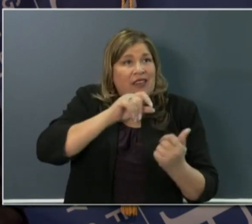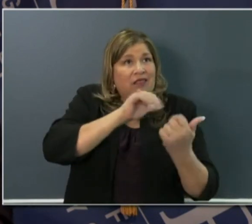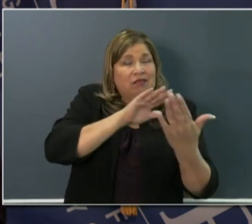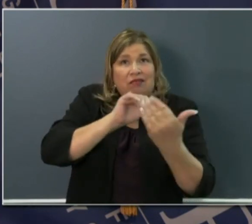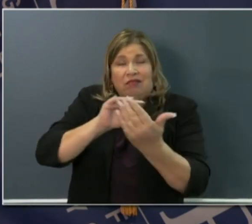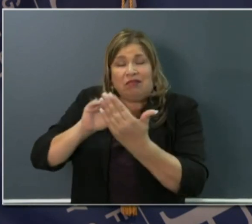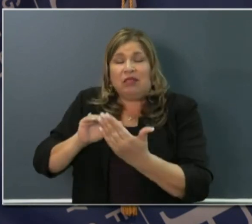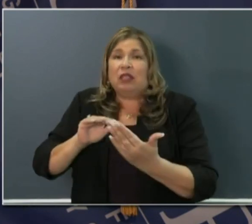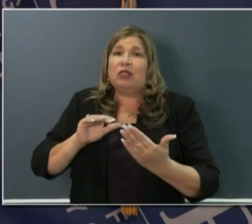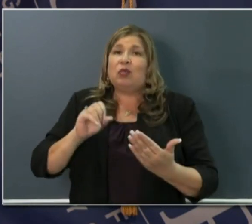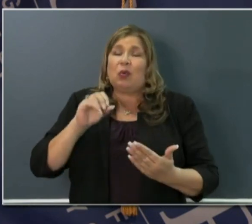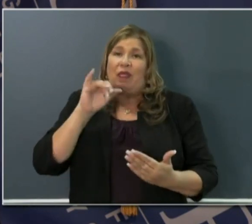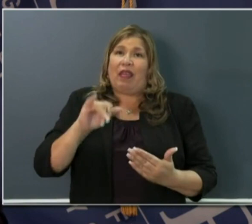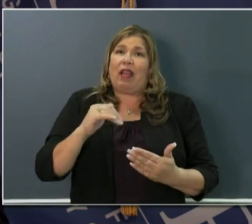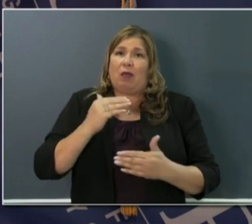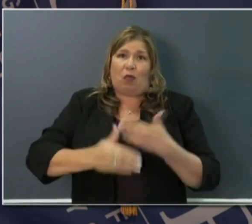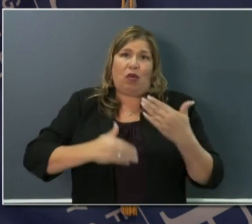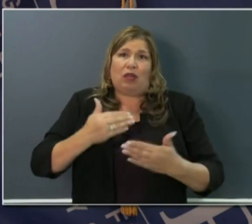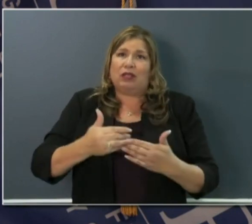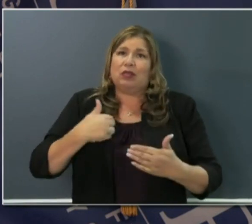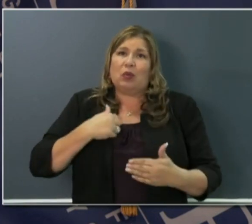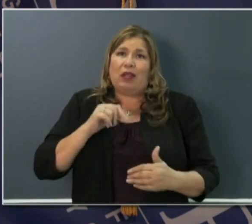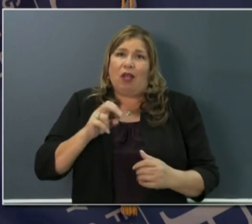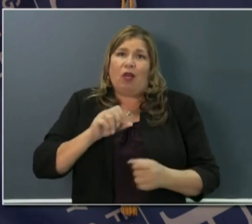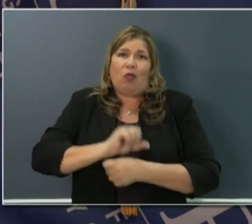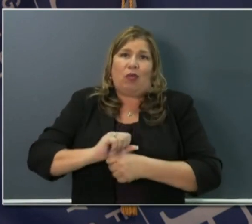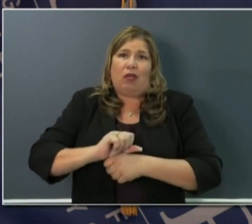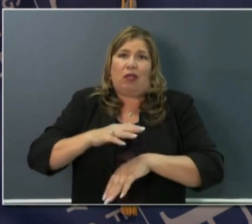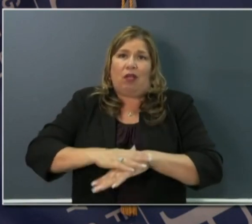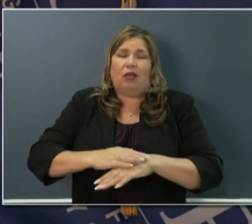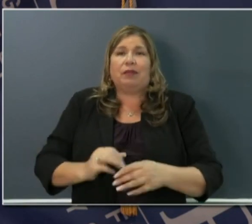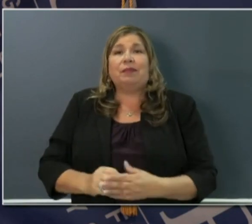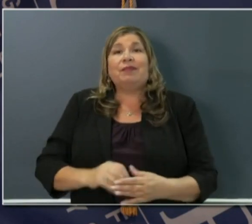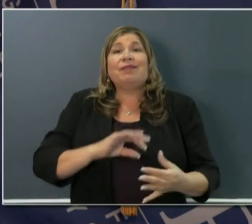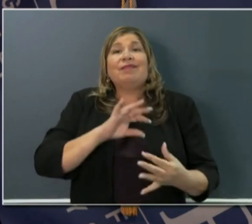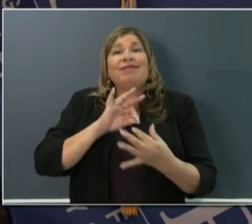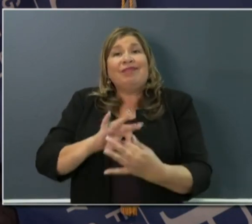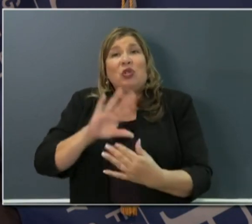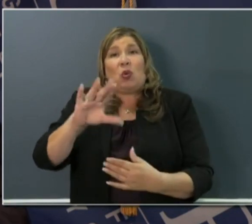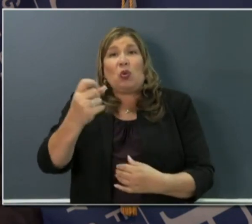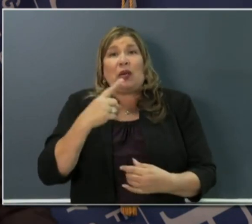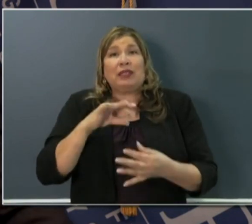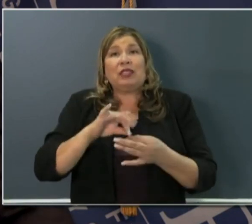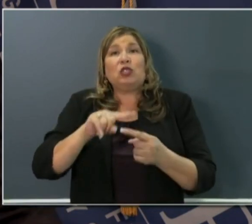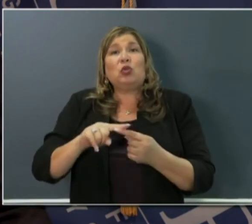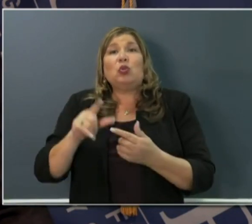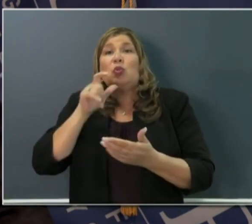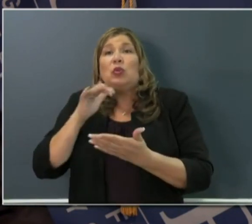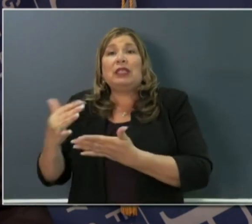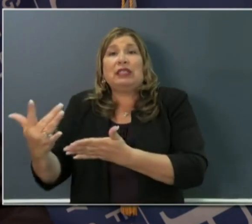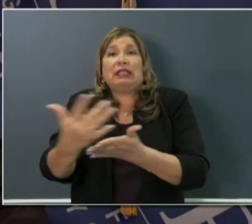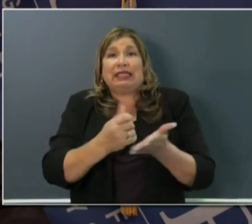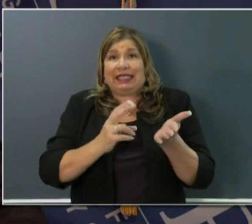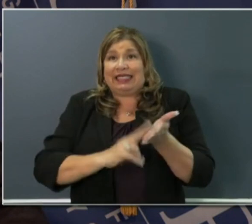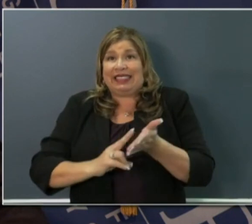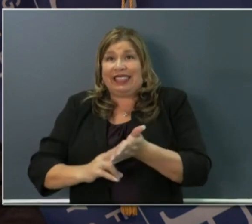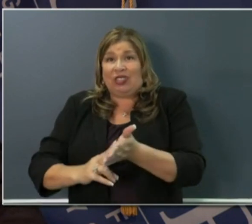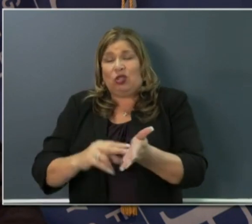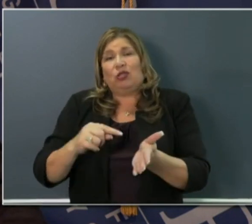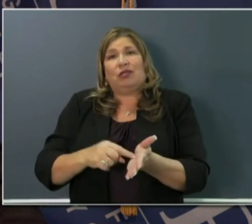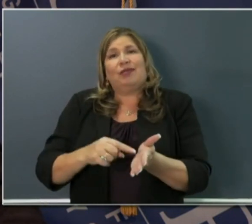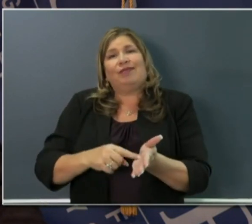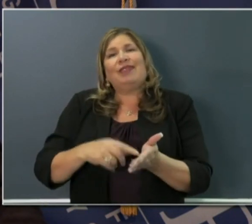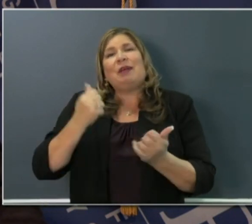that process continues. As it relates to signature gatherers, let me get back to you on that. A number of people have inquired about that,